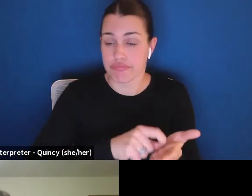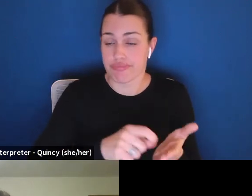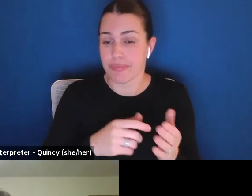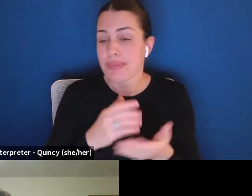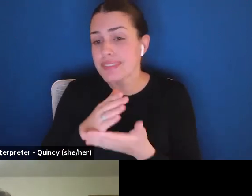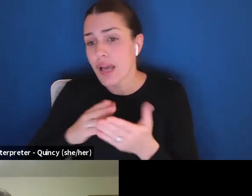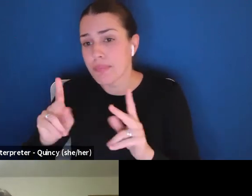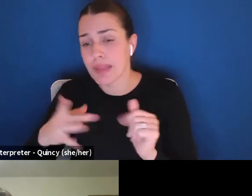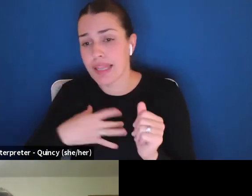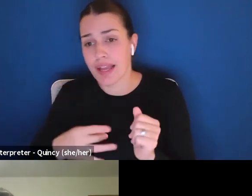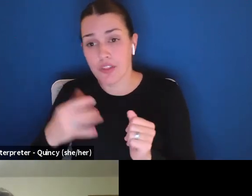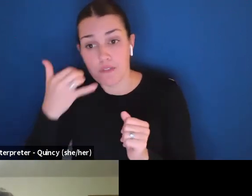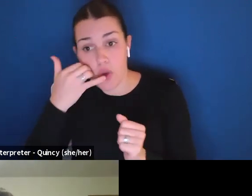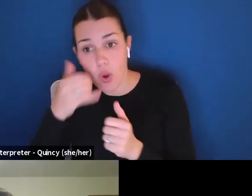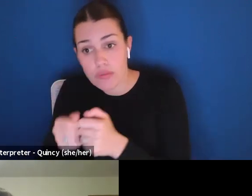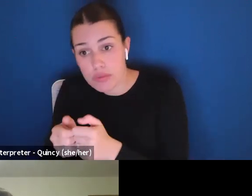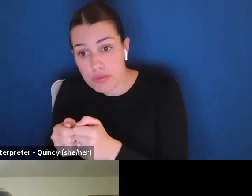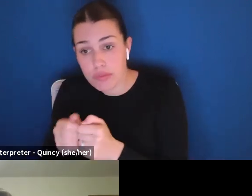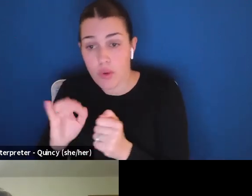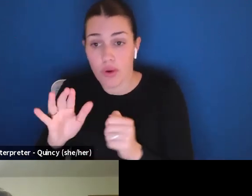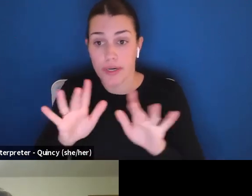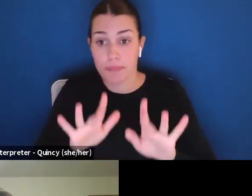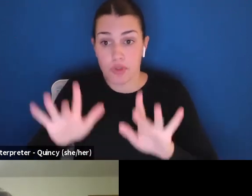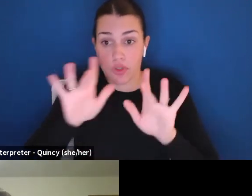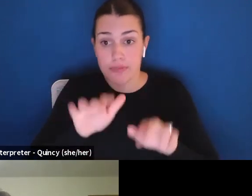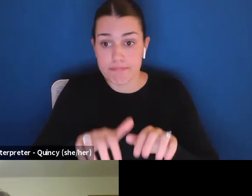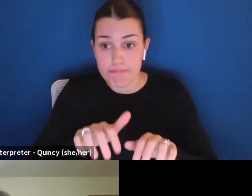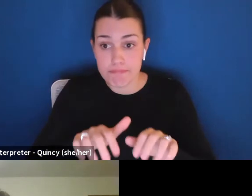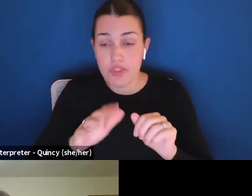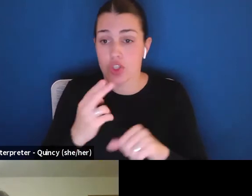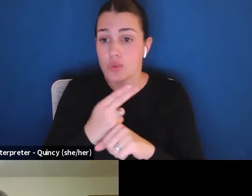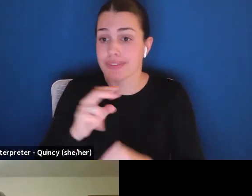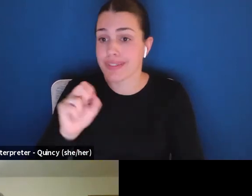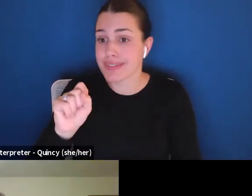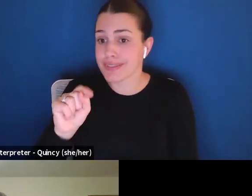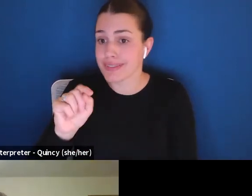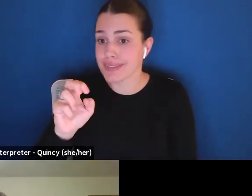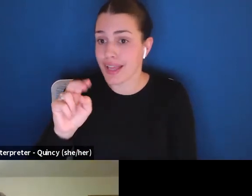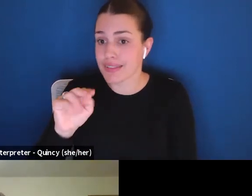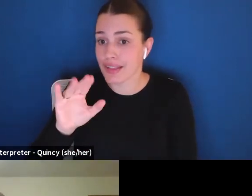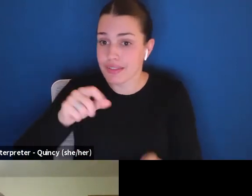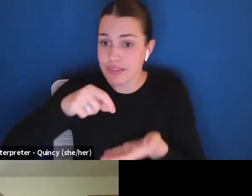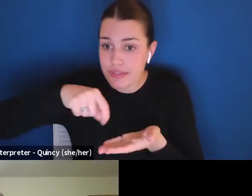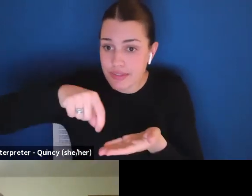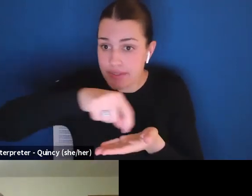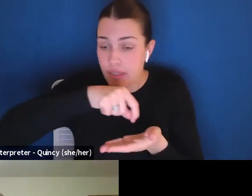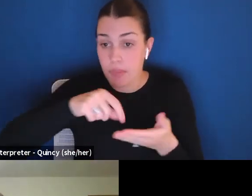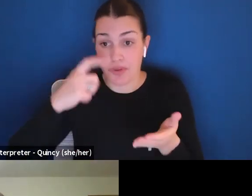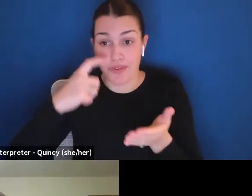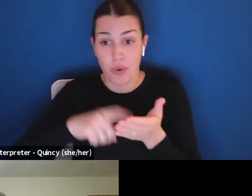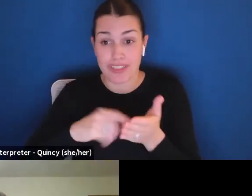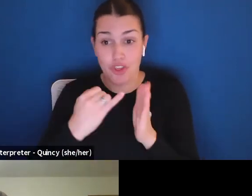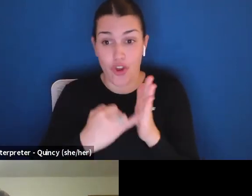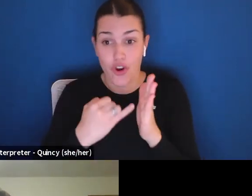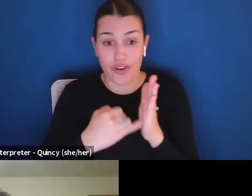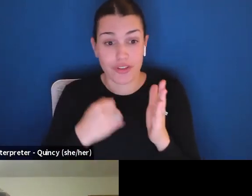journal on their phone, their computer, using stencils, etc. And you might have noticed the art throughout the webinar today. There's a